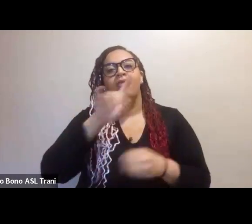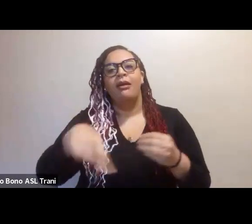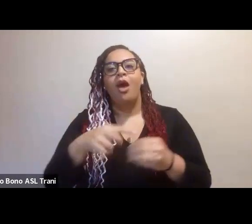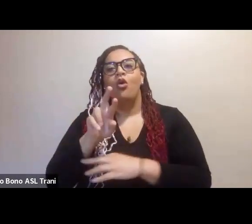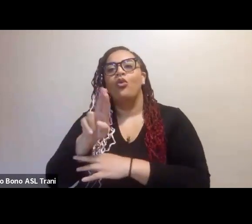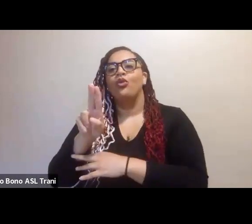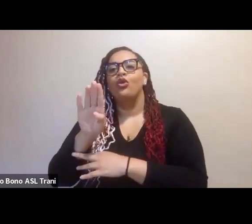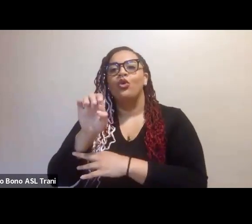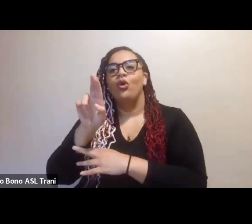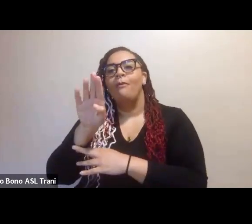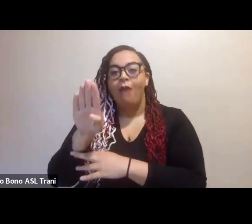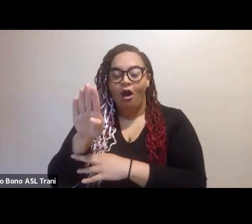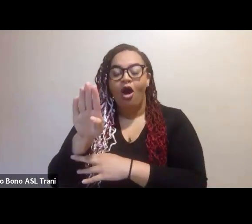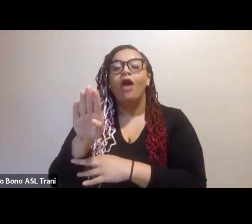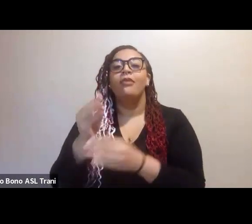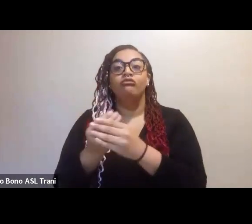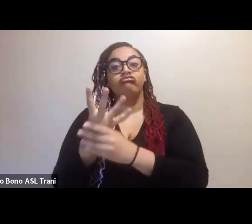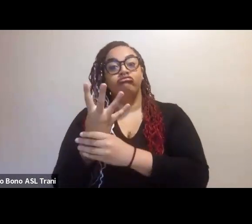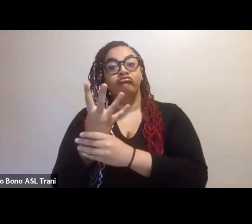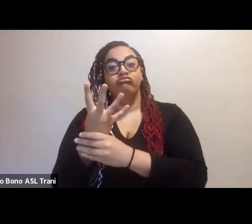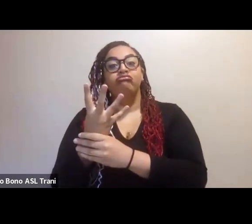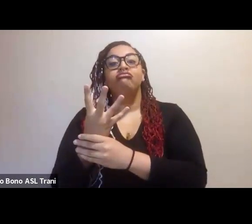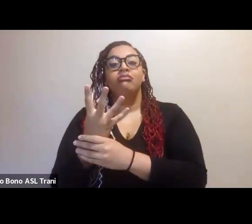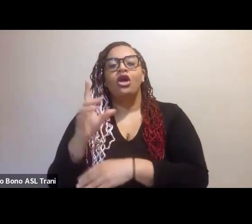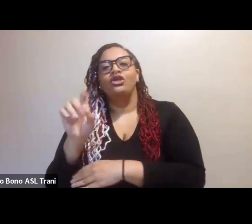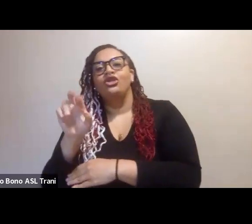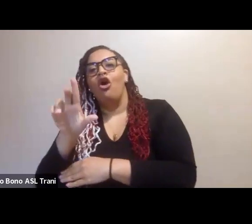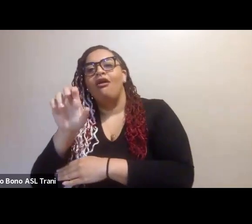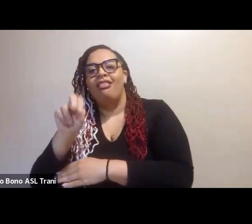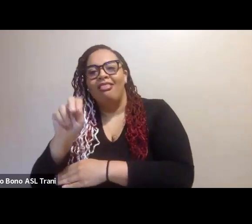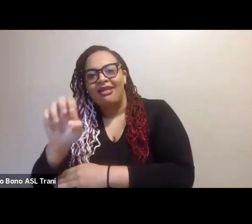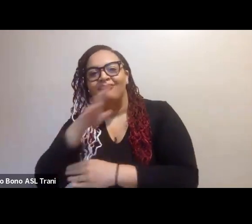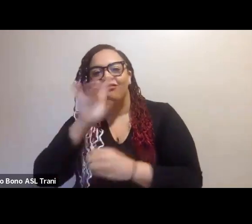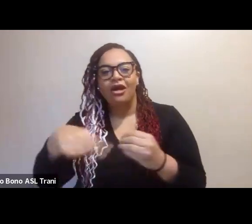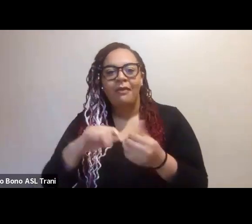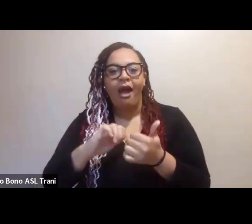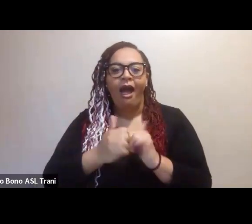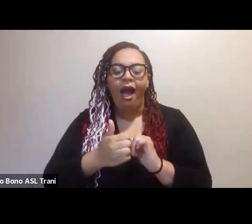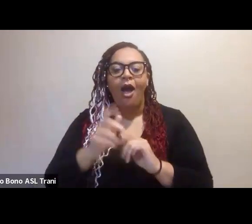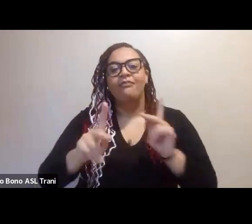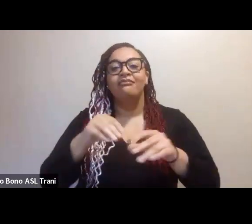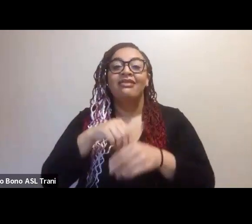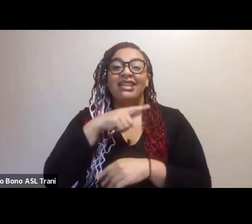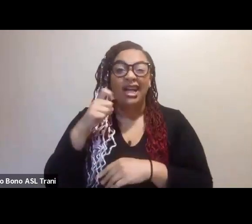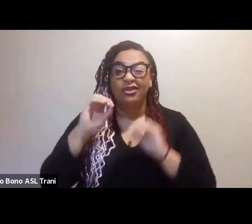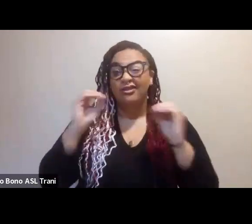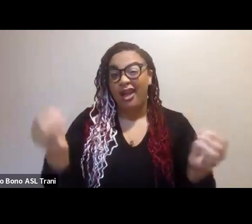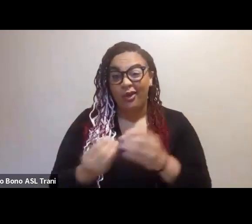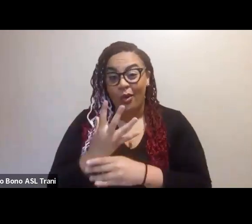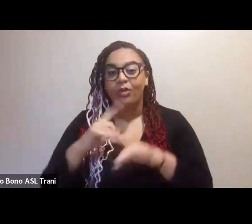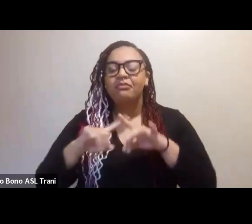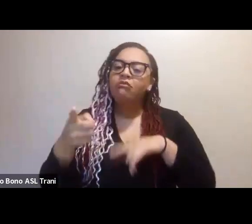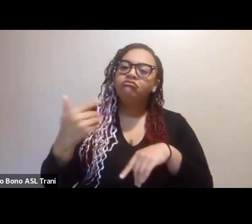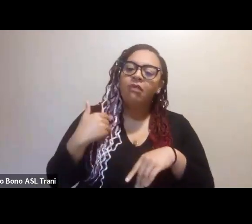that were blooming for dawn. Darlene talked about how people in the desert try and plant things, but nothing really grows. But she has